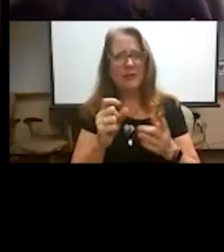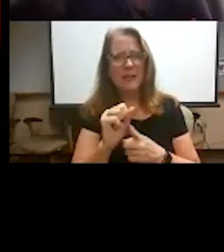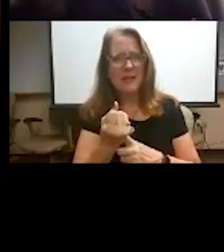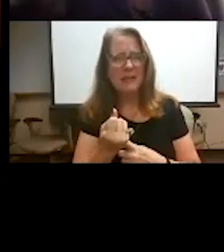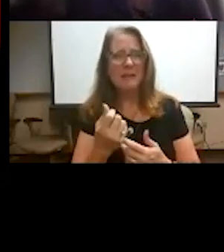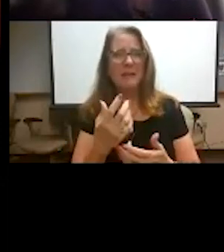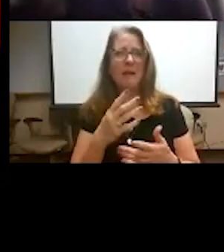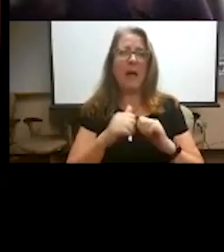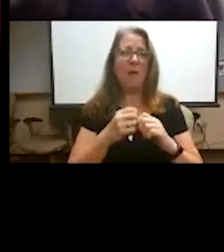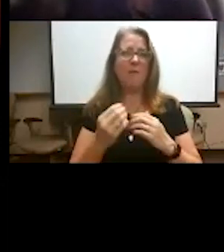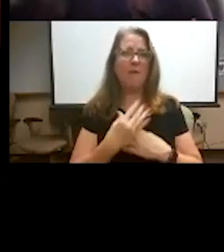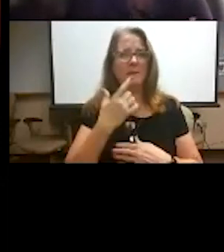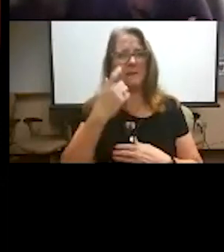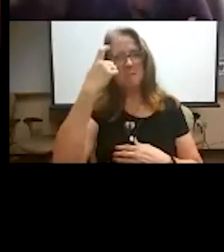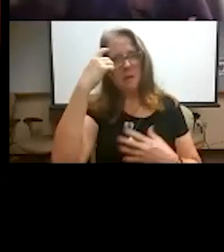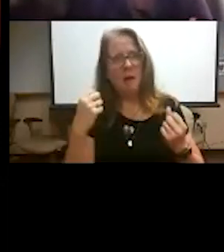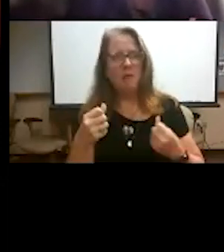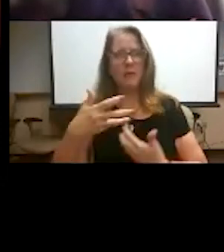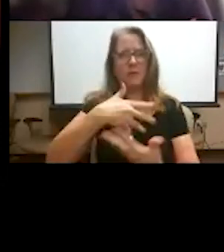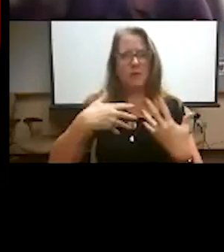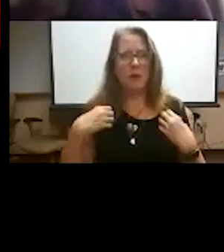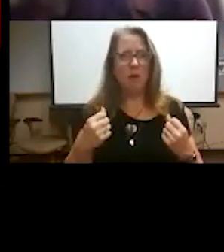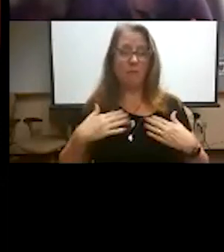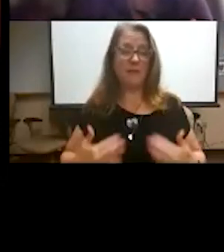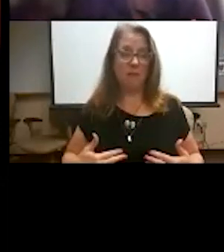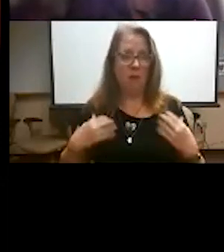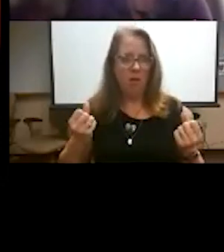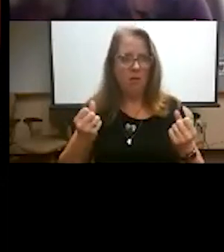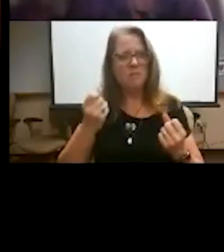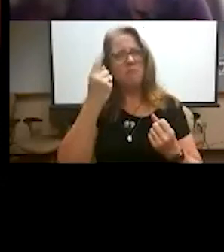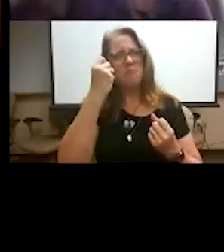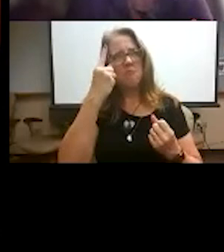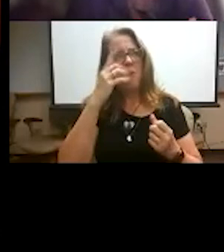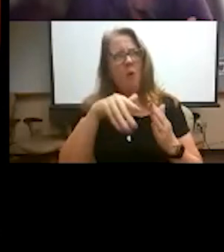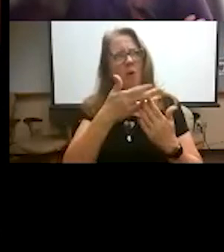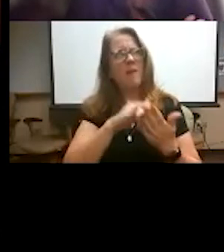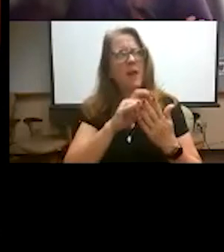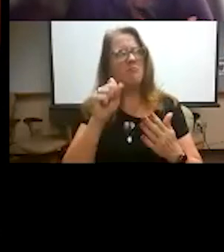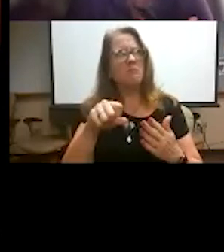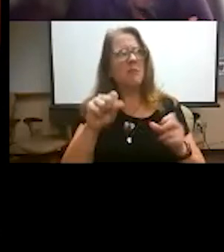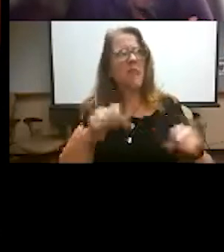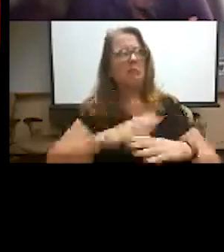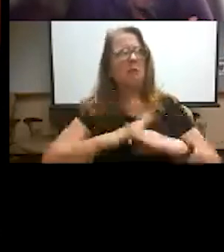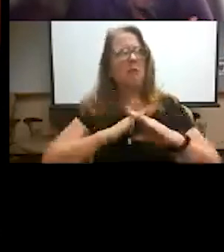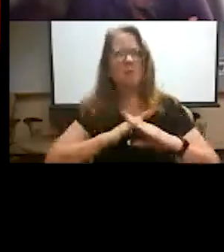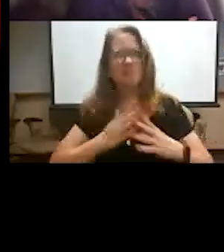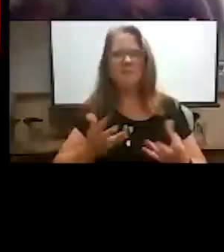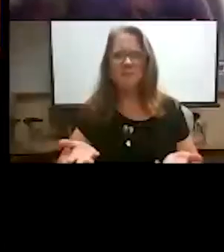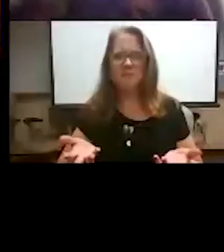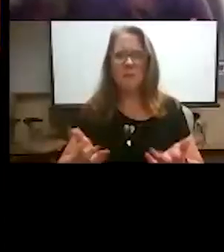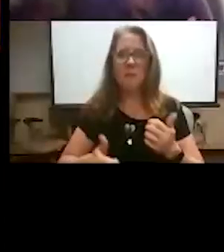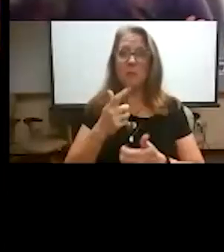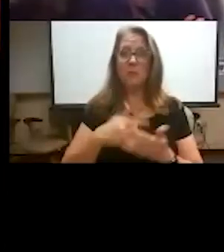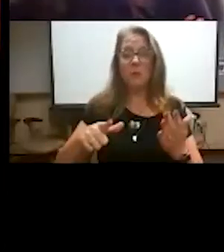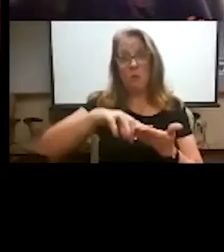mental health, and social health is to recognize that pretty much all of it is preventable. And most of what